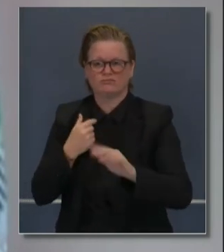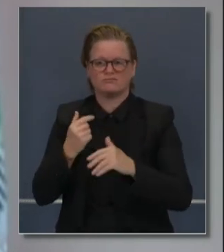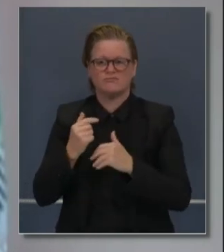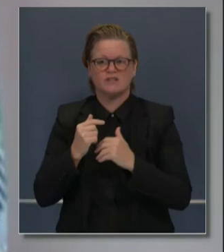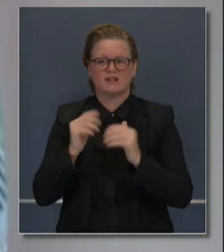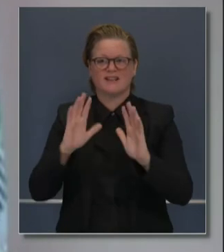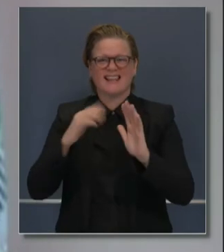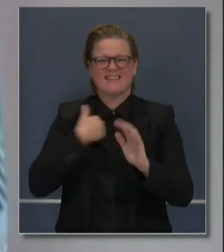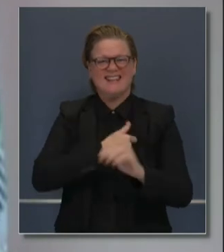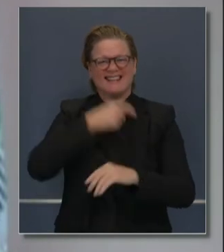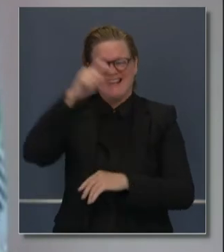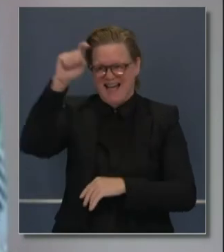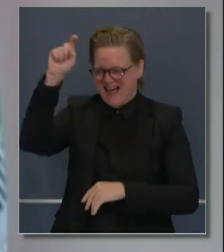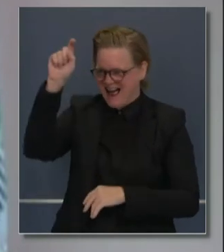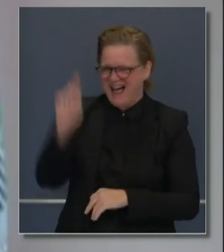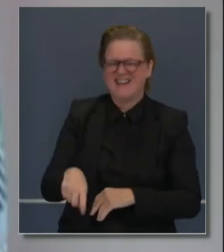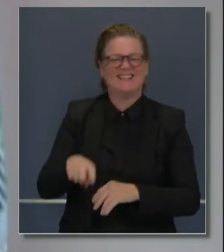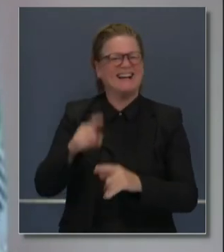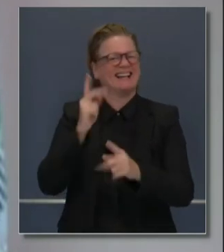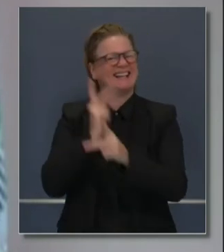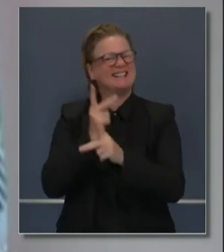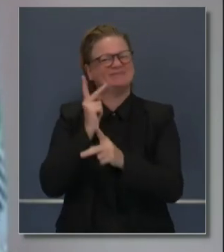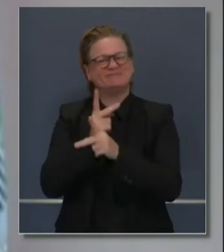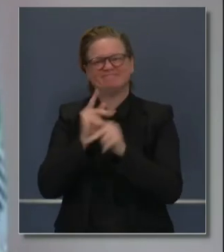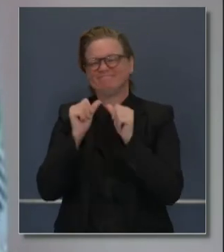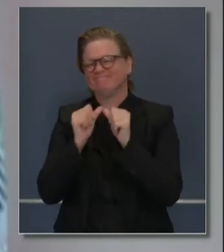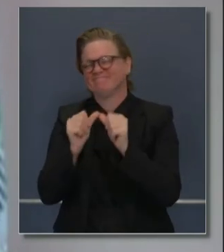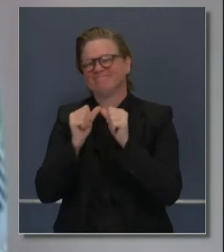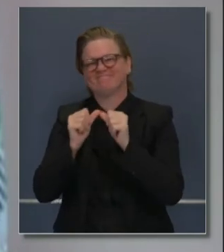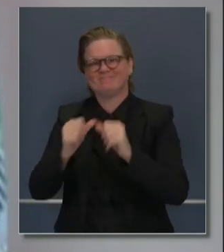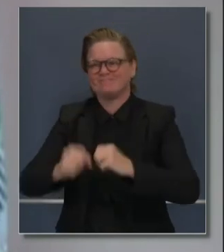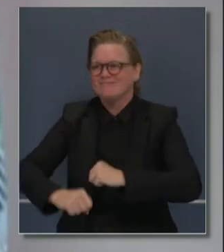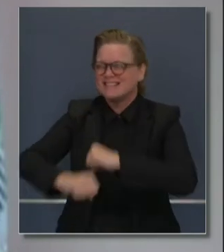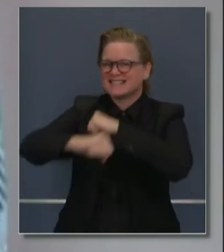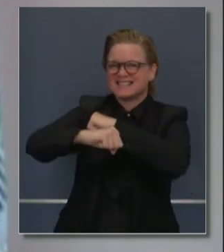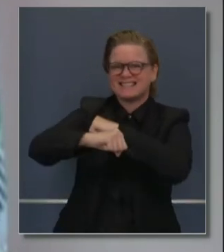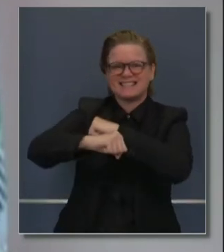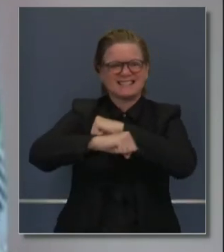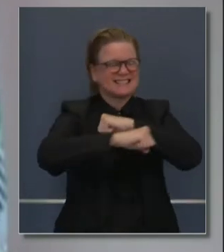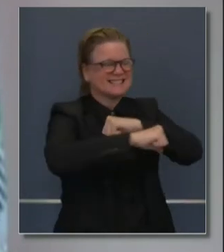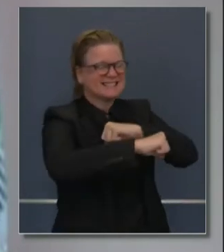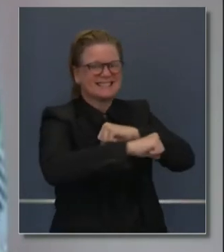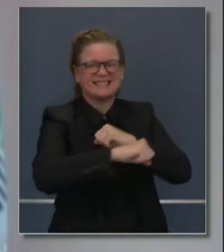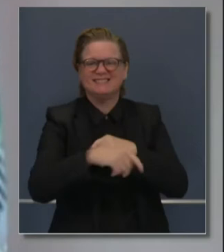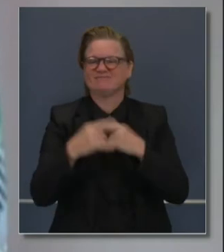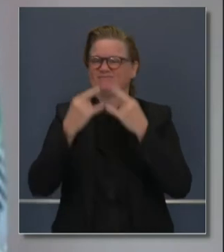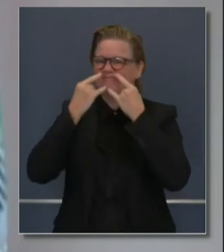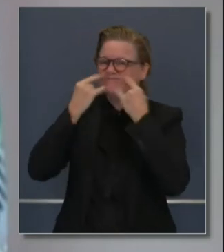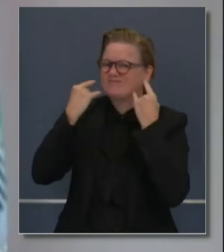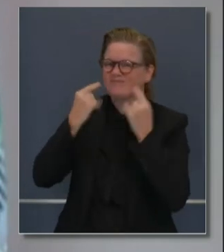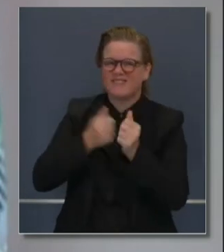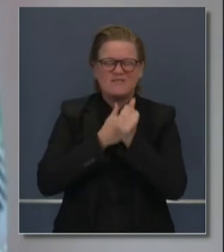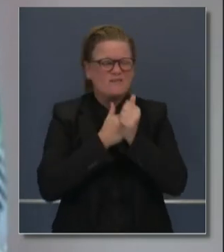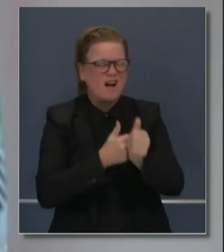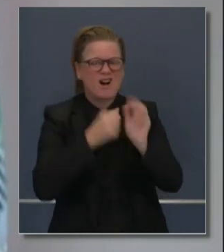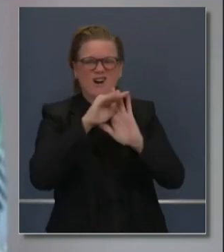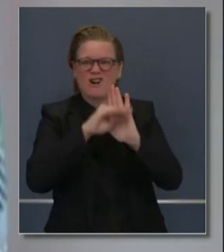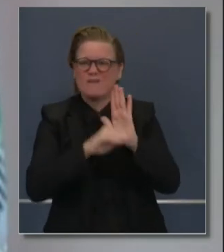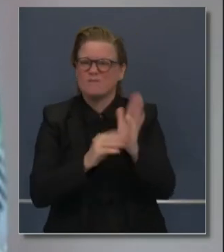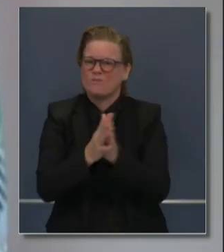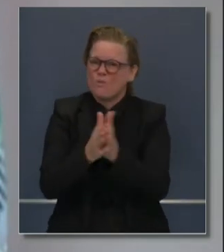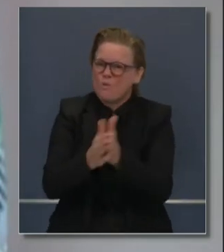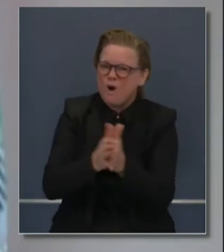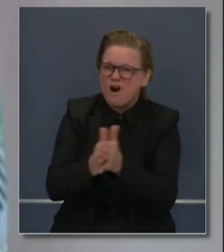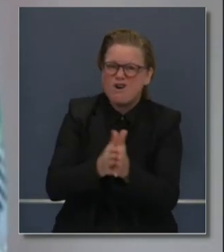additional supports that the governor mentioned today. And really with the hope of some of the news around vaccine that